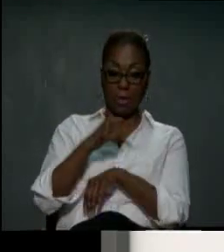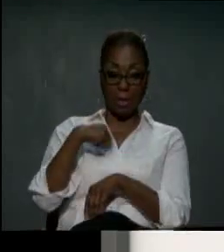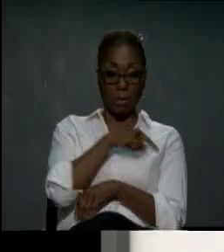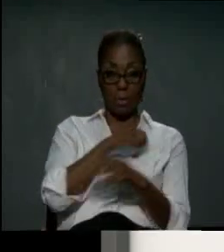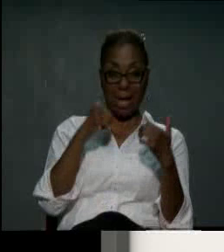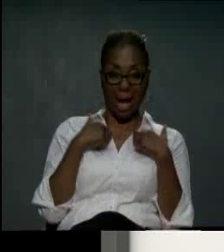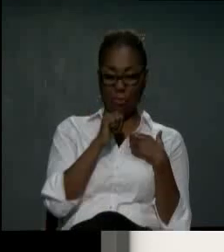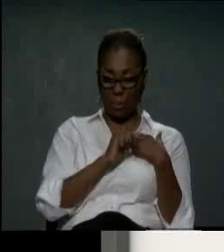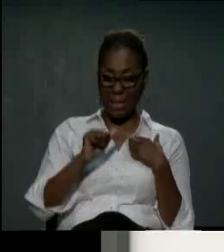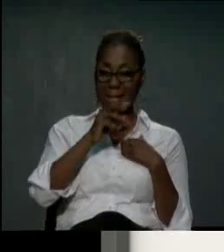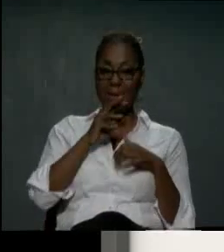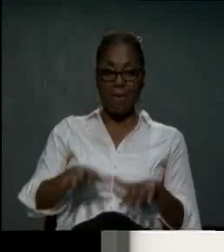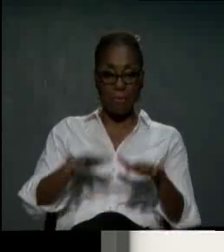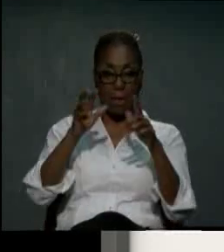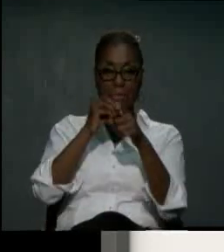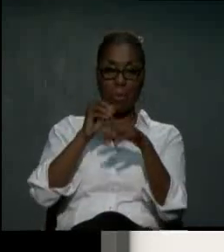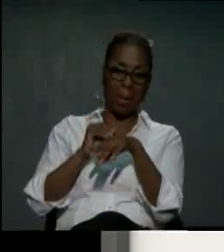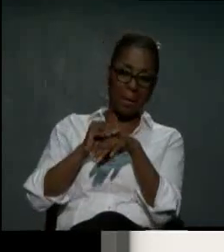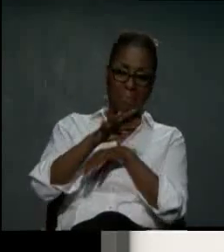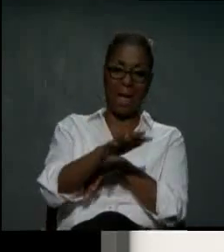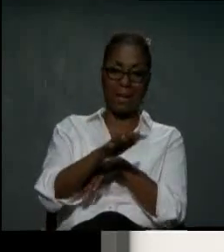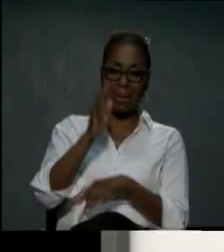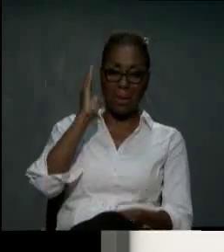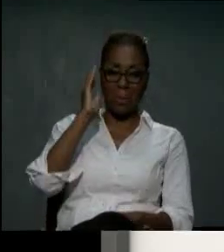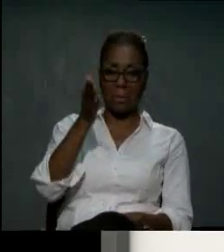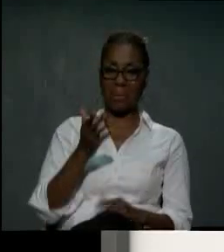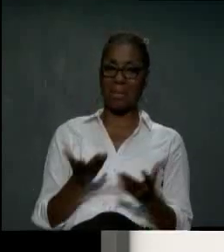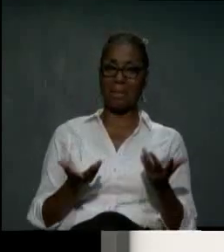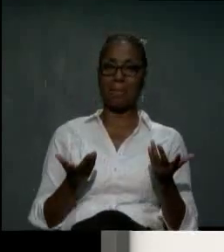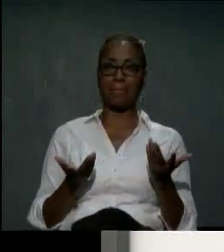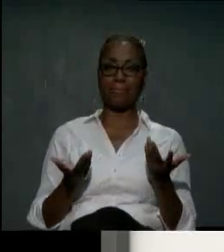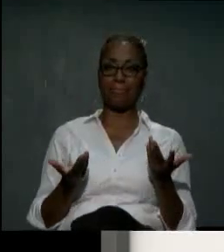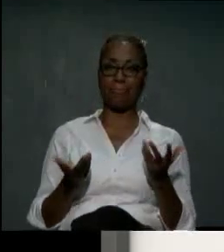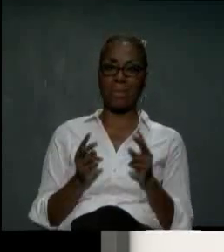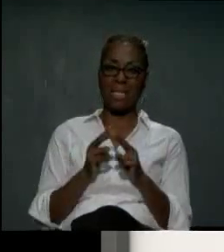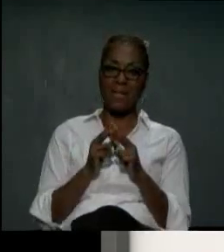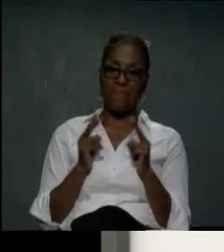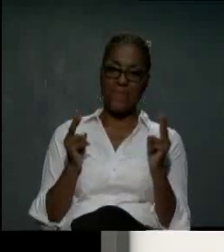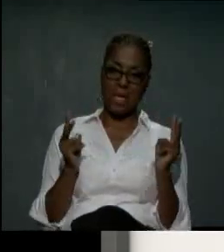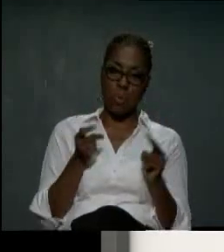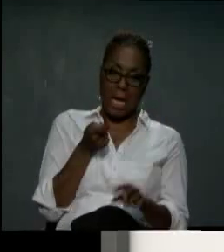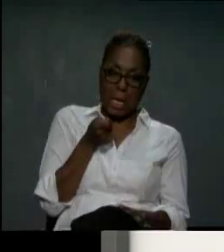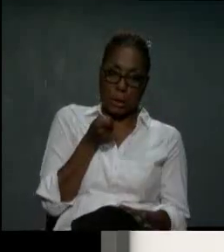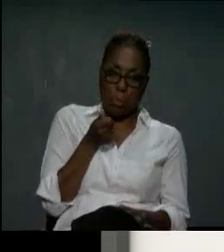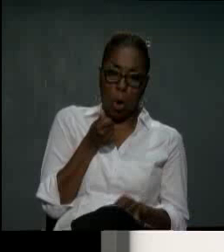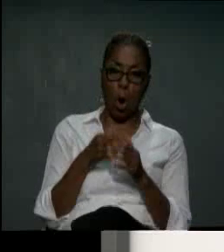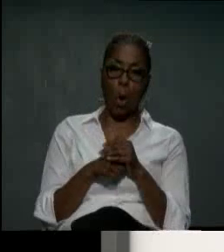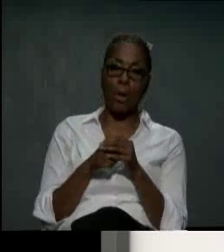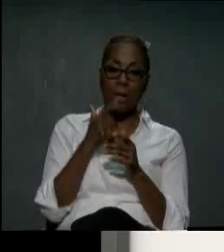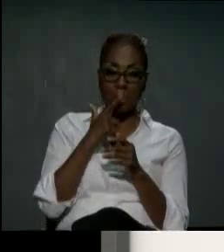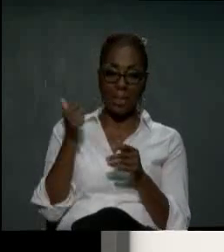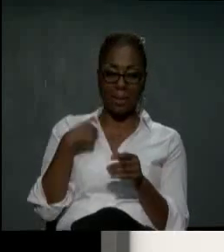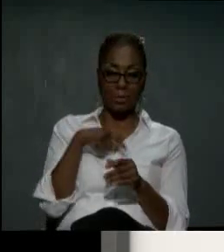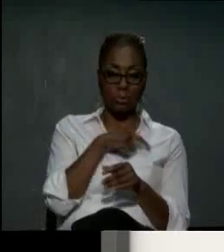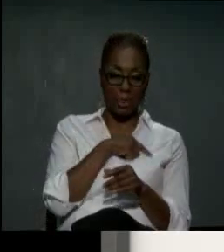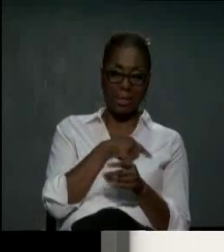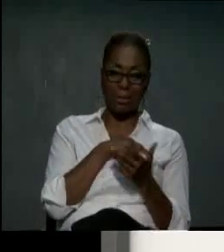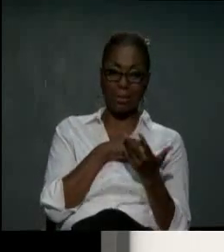have on any flooding or impact would be very small because of just the fact that we're